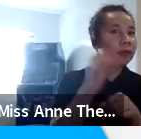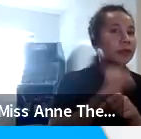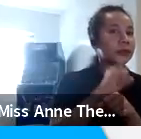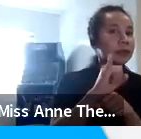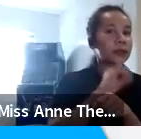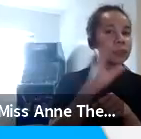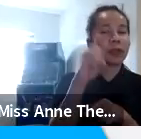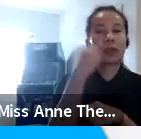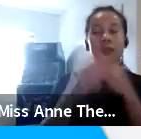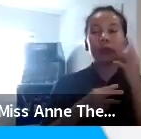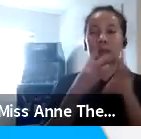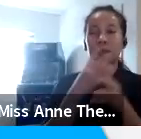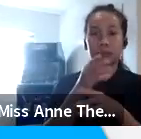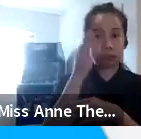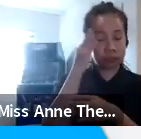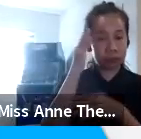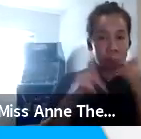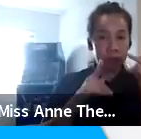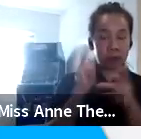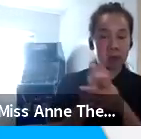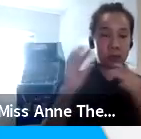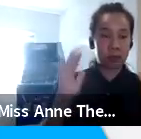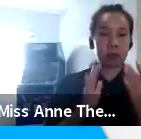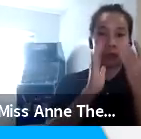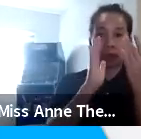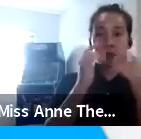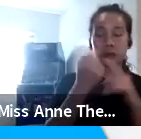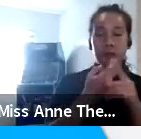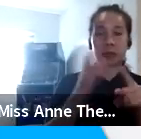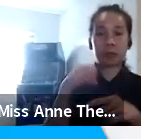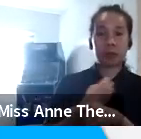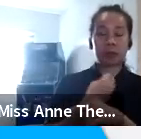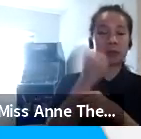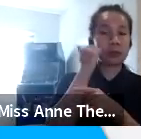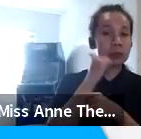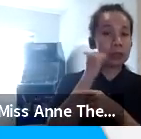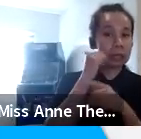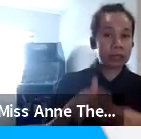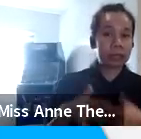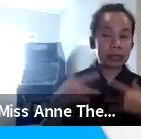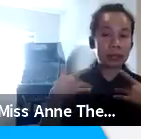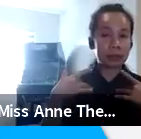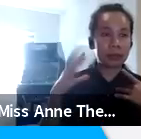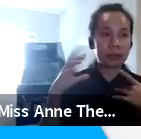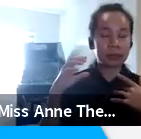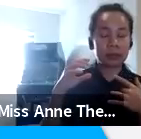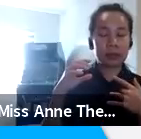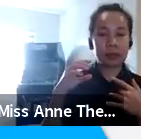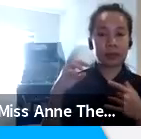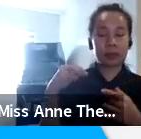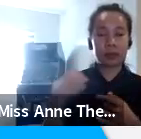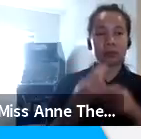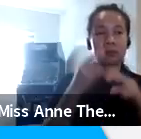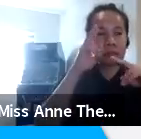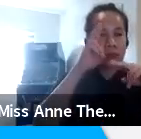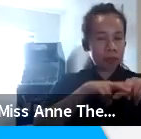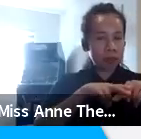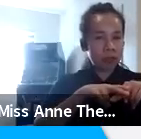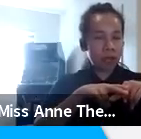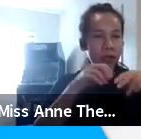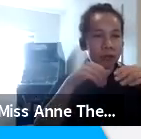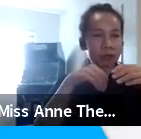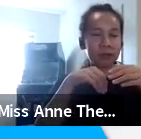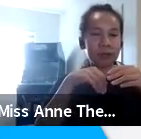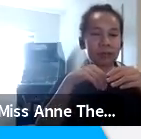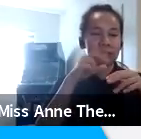people that we encounter from our everyday work, our colleagues, you sit down in the pantry of